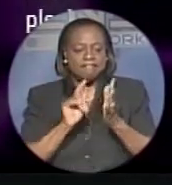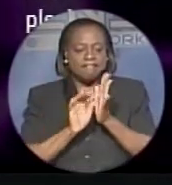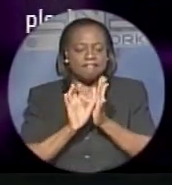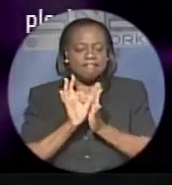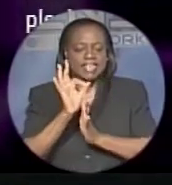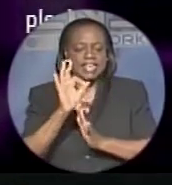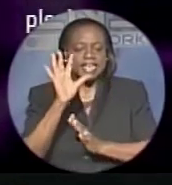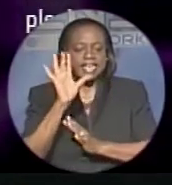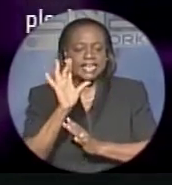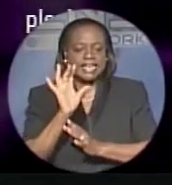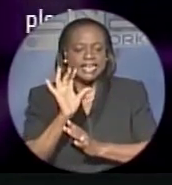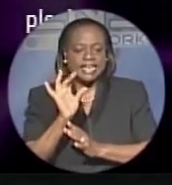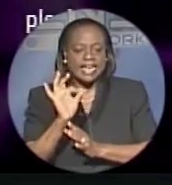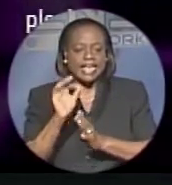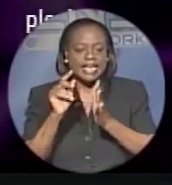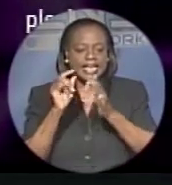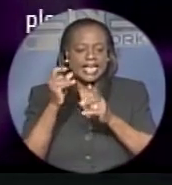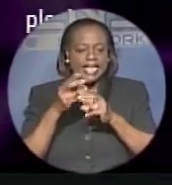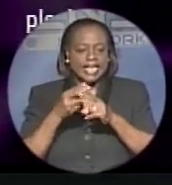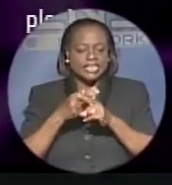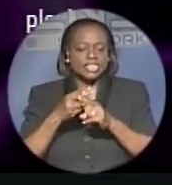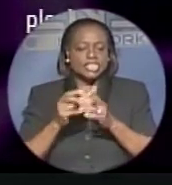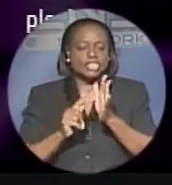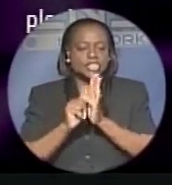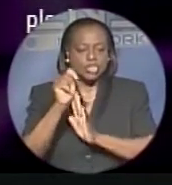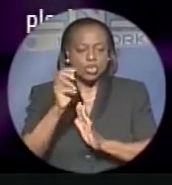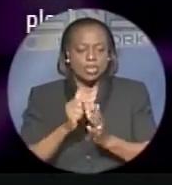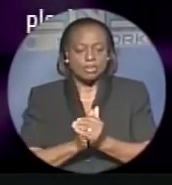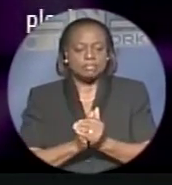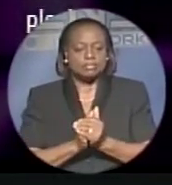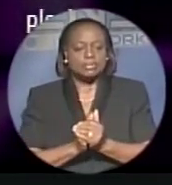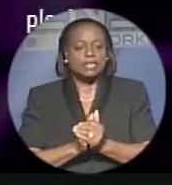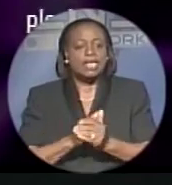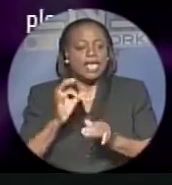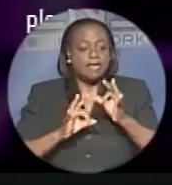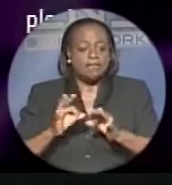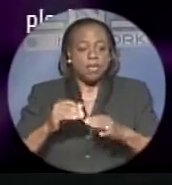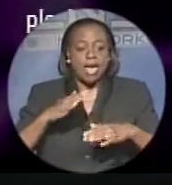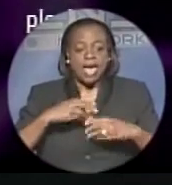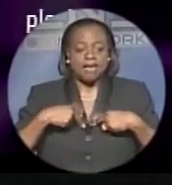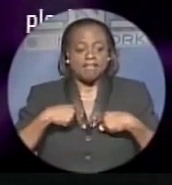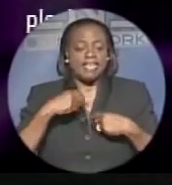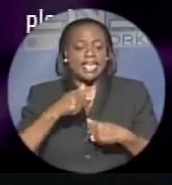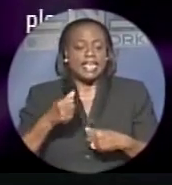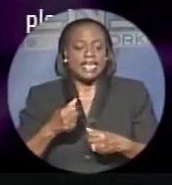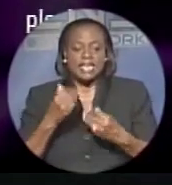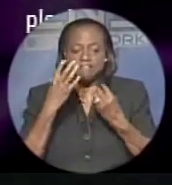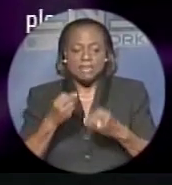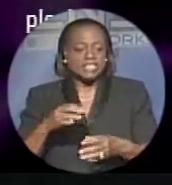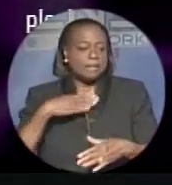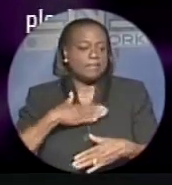with information on the whereabouts of Edward Taylor is asked to contact the Central Detective Unit at